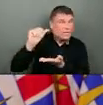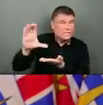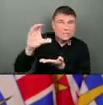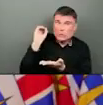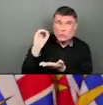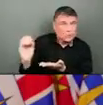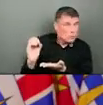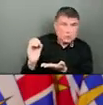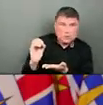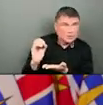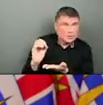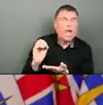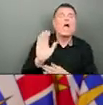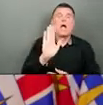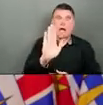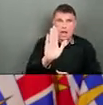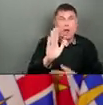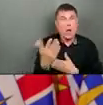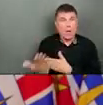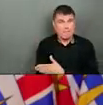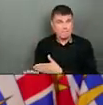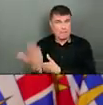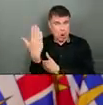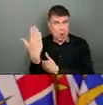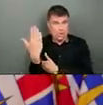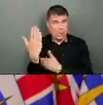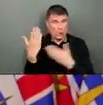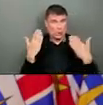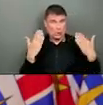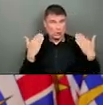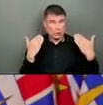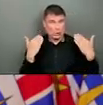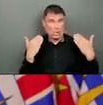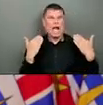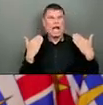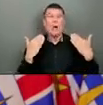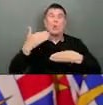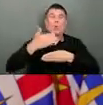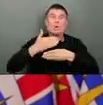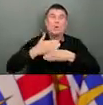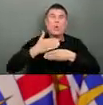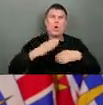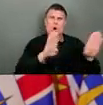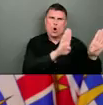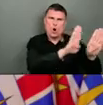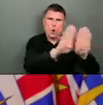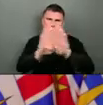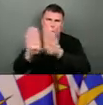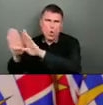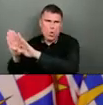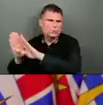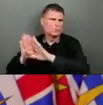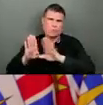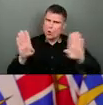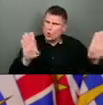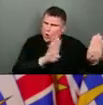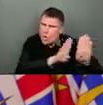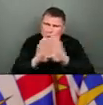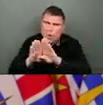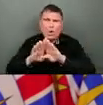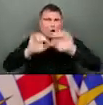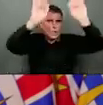inside. That helps keep the cooler air inside. Close your blinds as well, and curtains and shutters to keep the sun